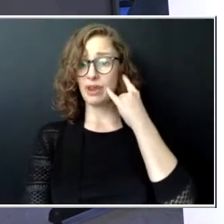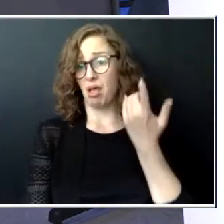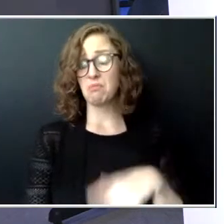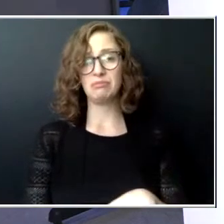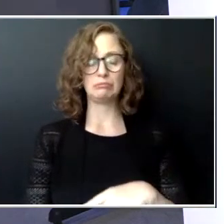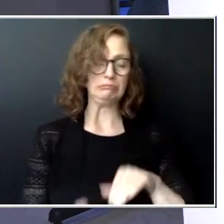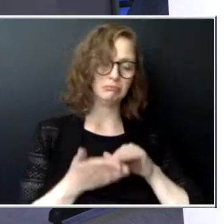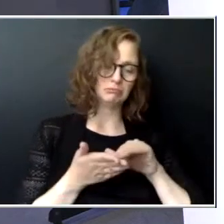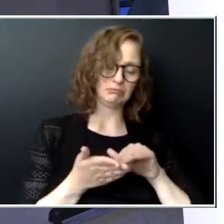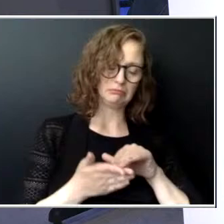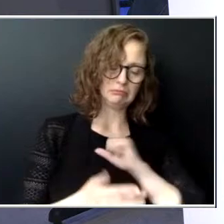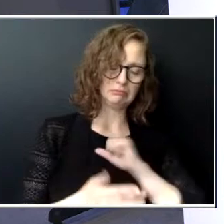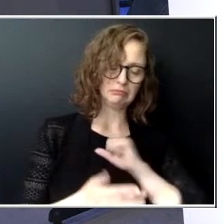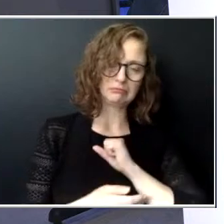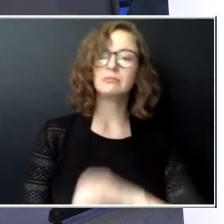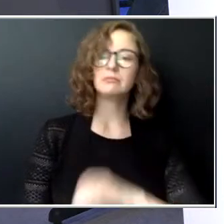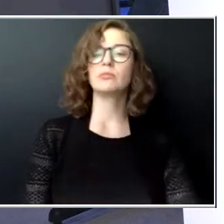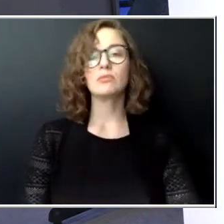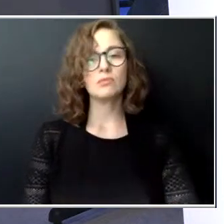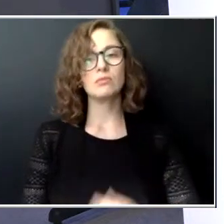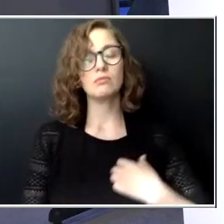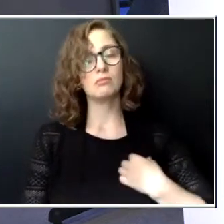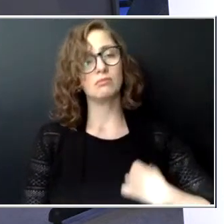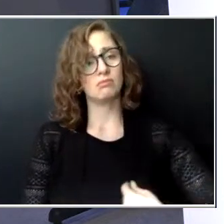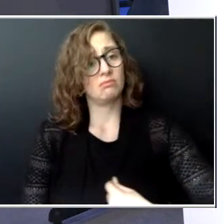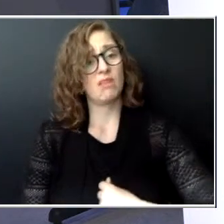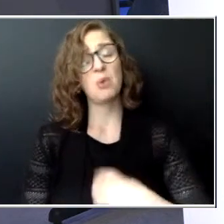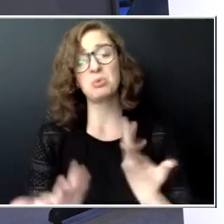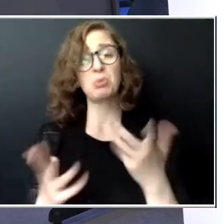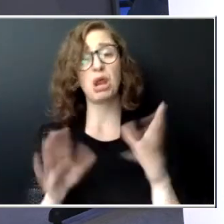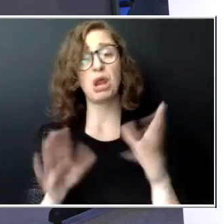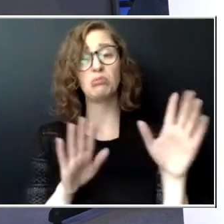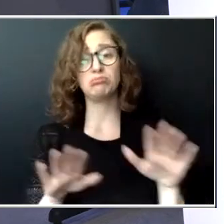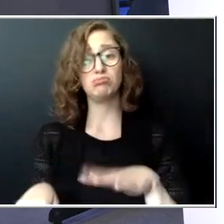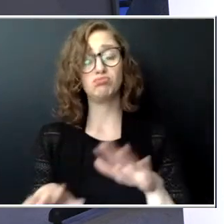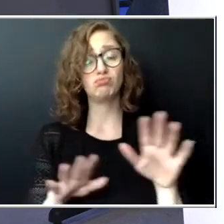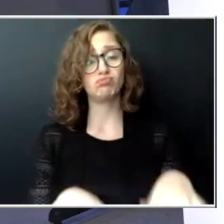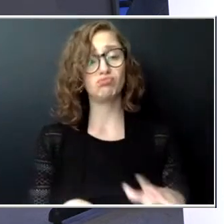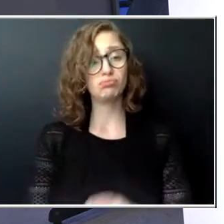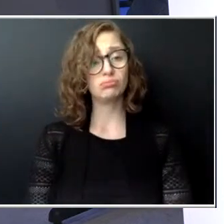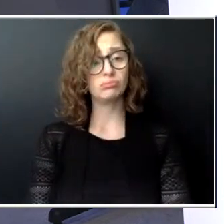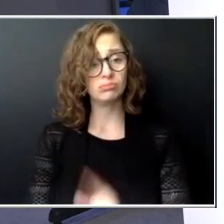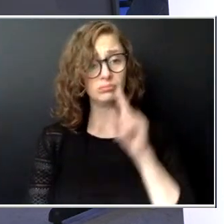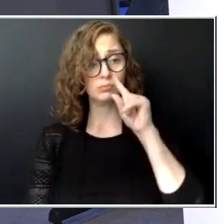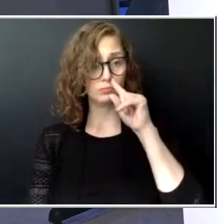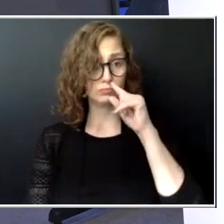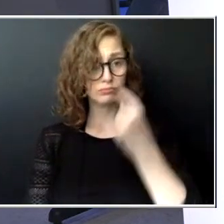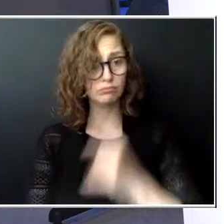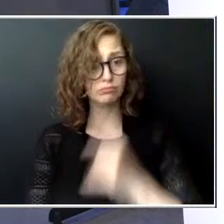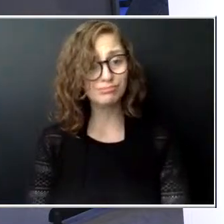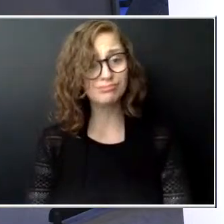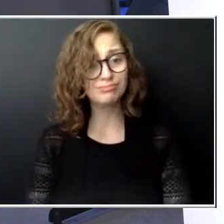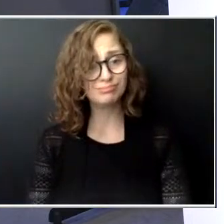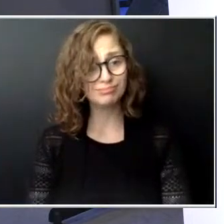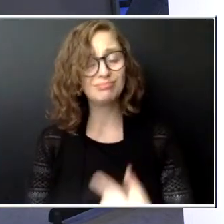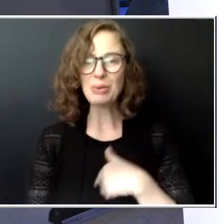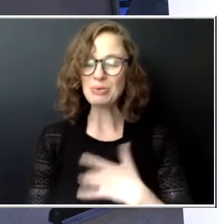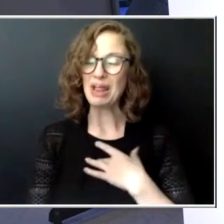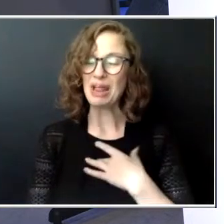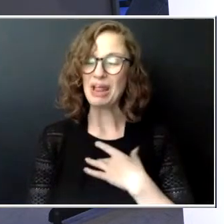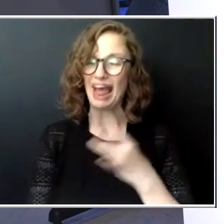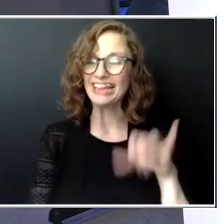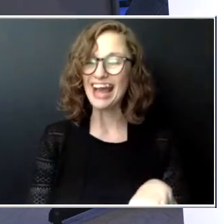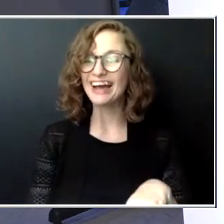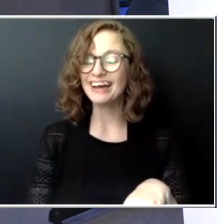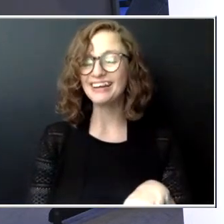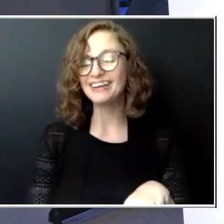It was uneventful, I thought. Uneventful. That's uneventful is good. We like that. It was pretty uneventful. Yeah. I mean, so we watch